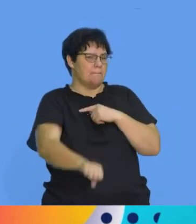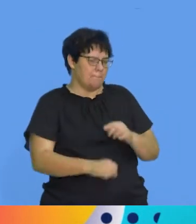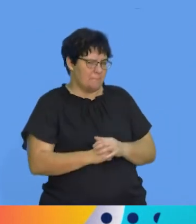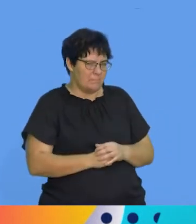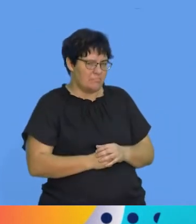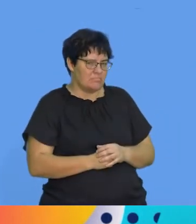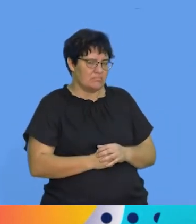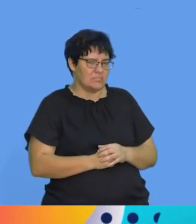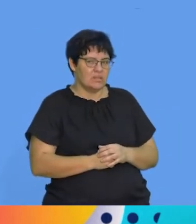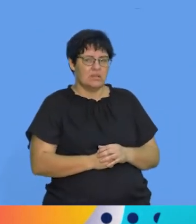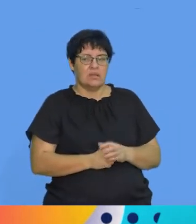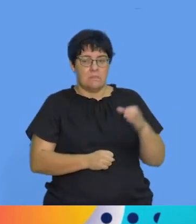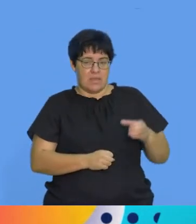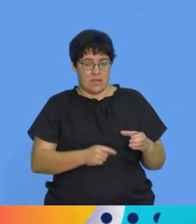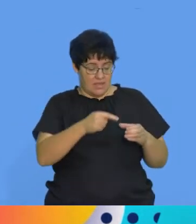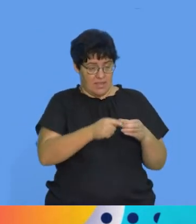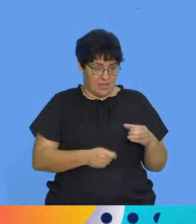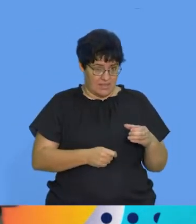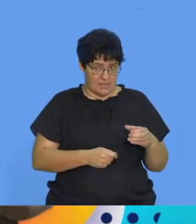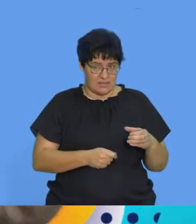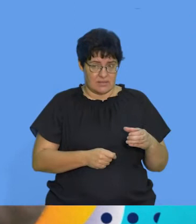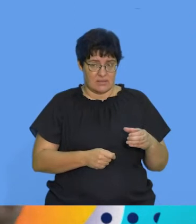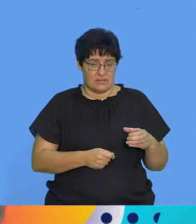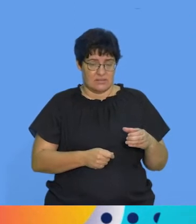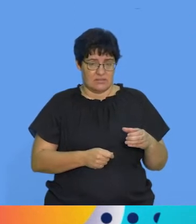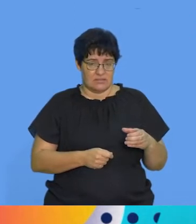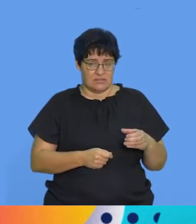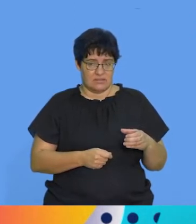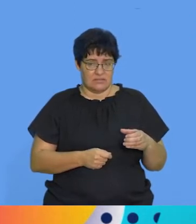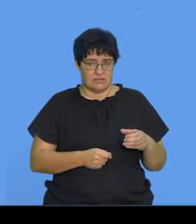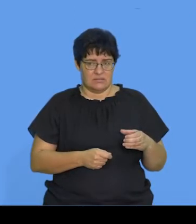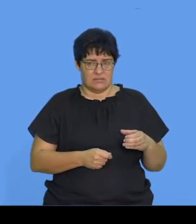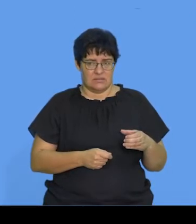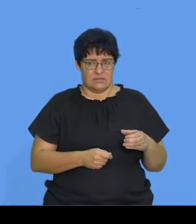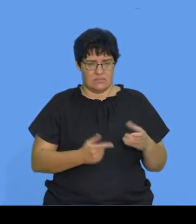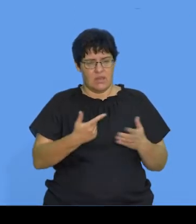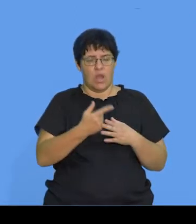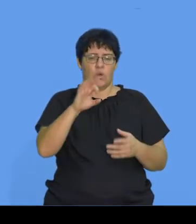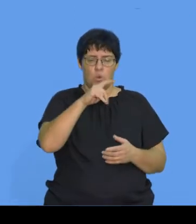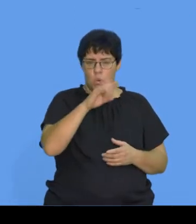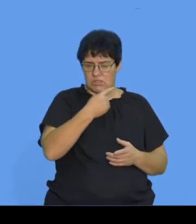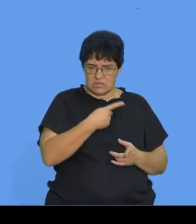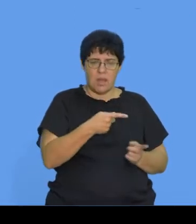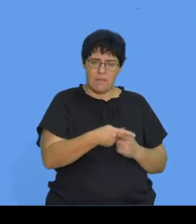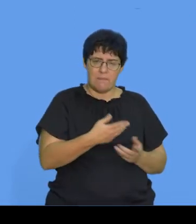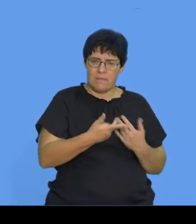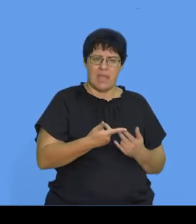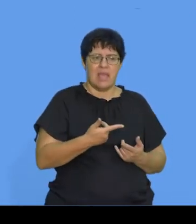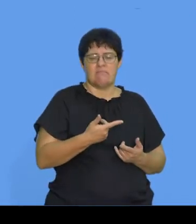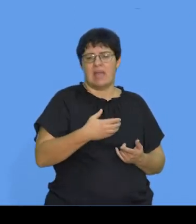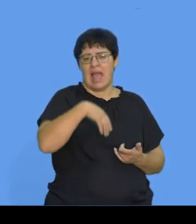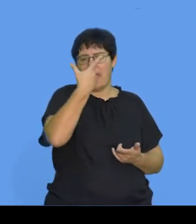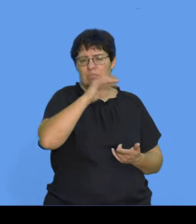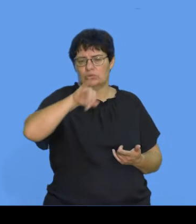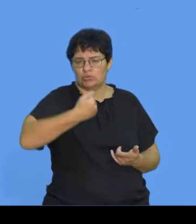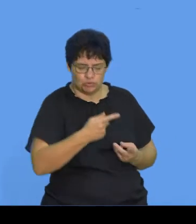I say, no, we're going to find out. Let's take that little beaker. And we put, I'm going in the beginning, you're going to put glucose in it, so you